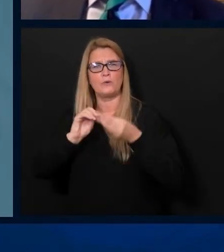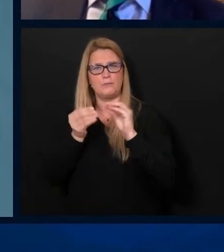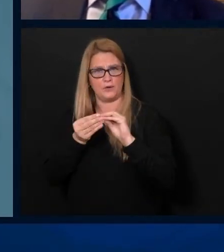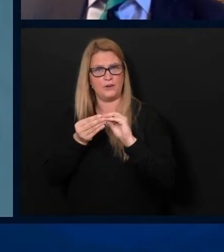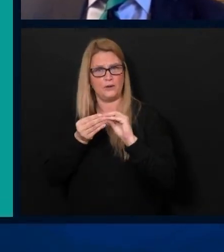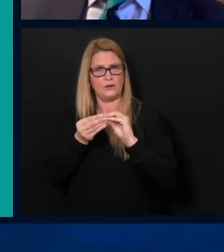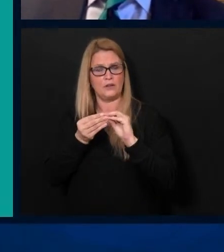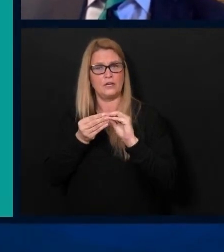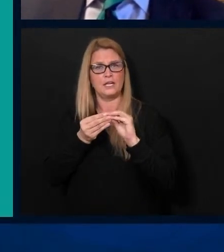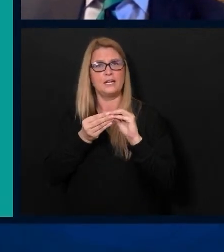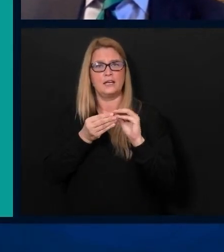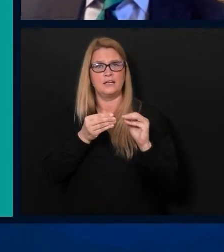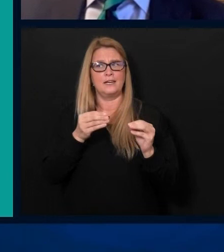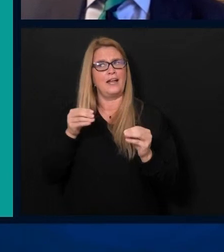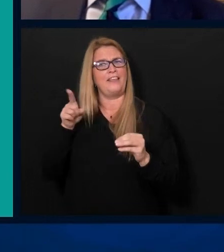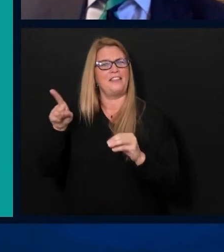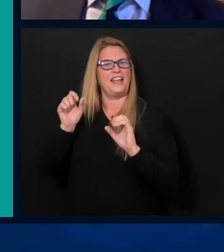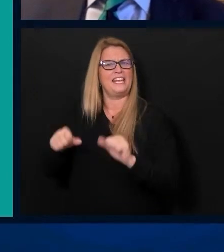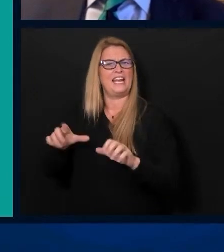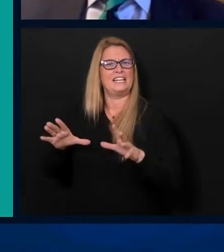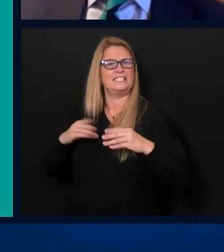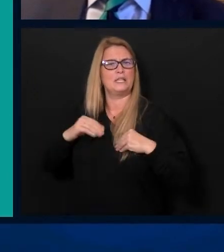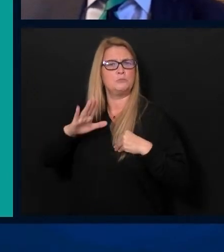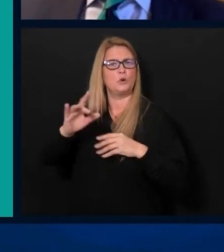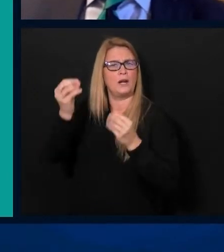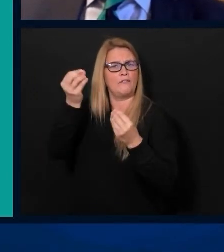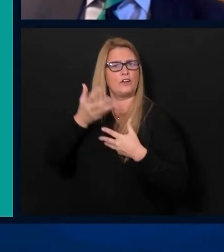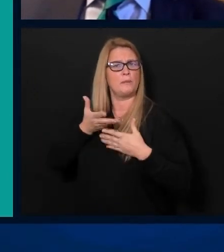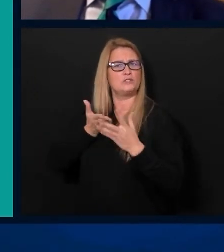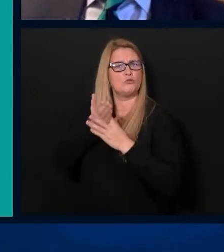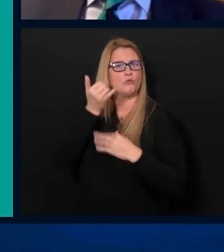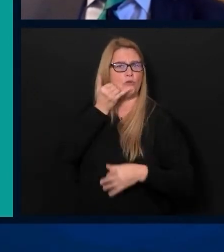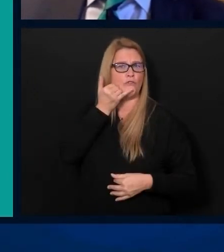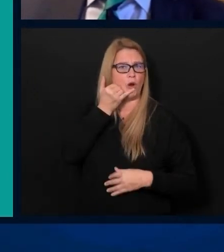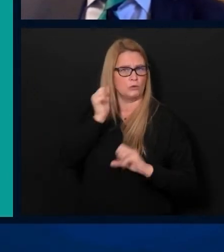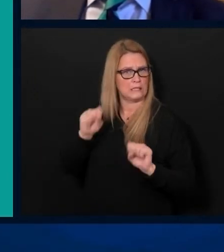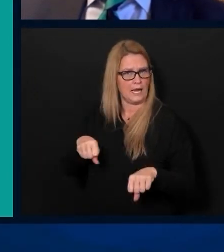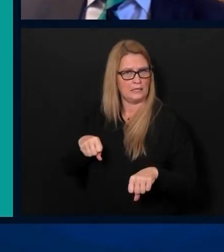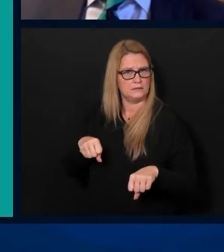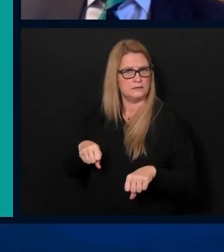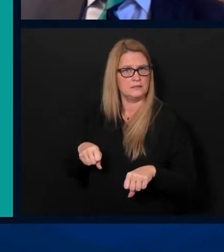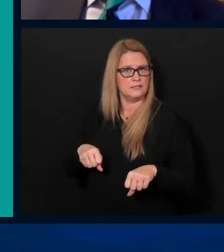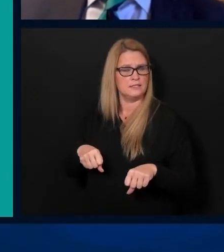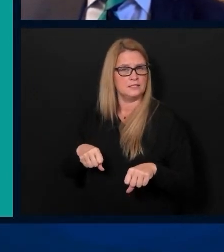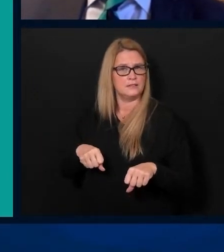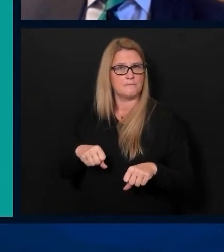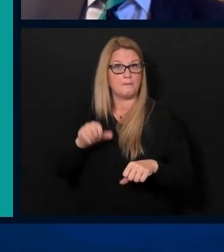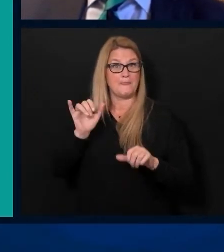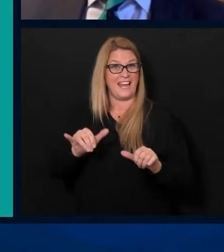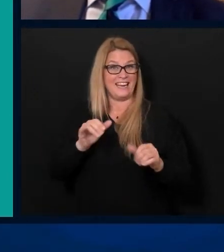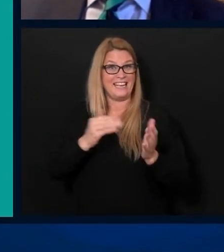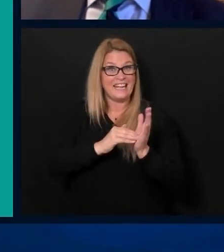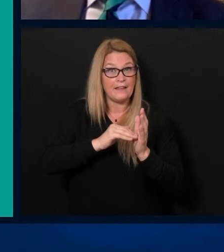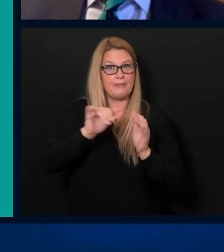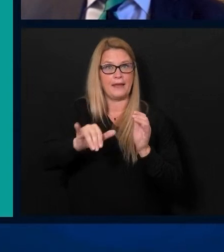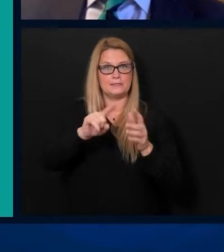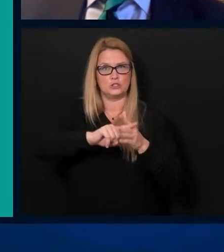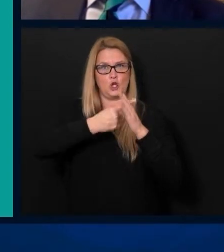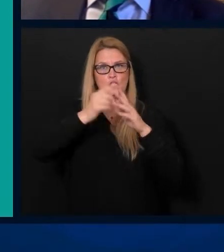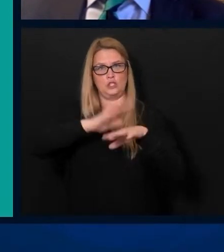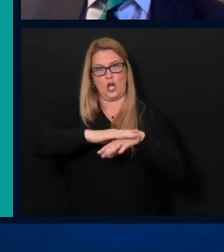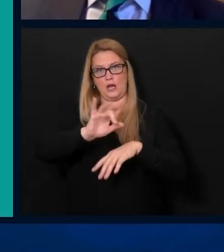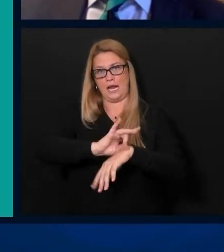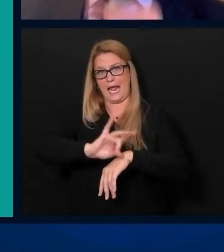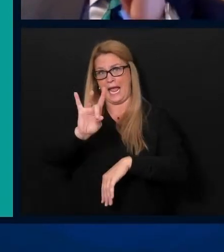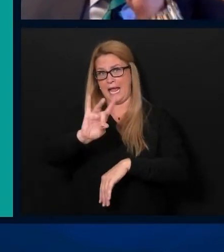or info line. I think, yeah, Jordan has that on the screen. That effective 8 a.m. Monday morning, we'll be able to register